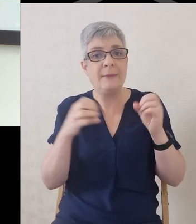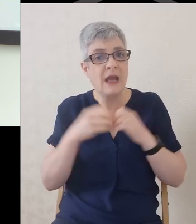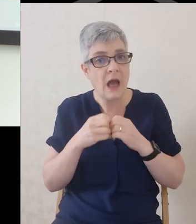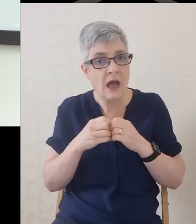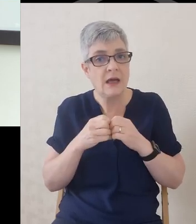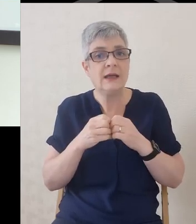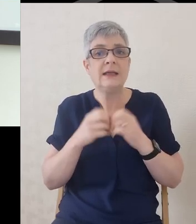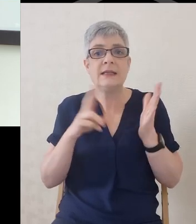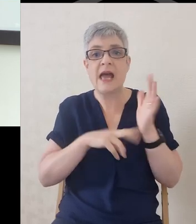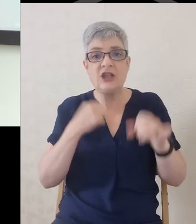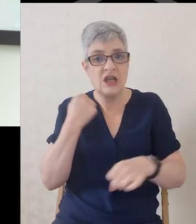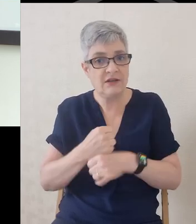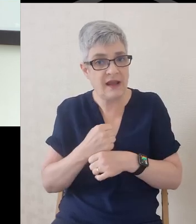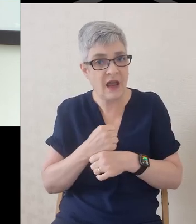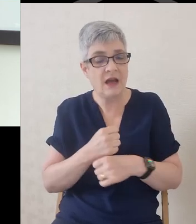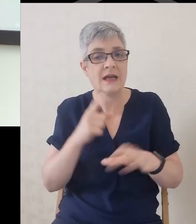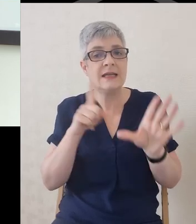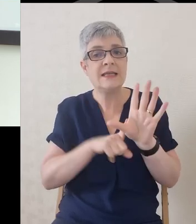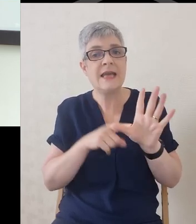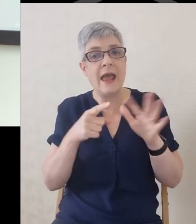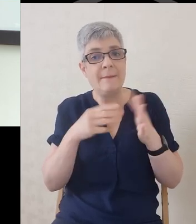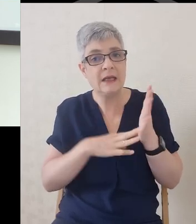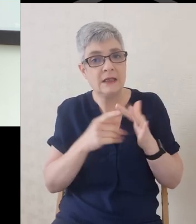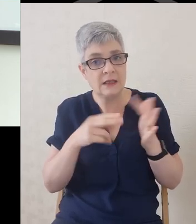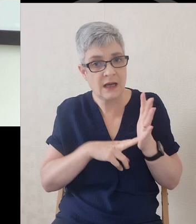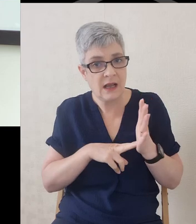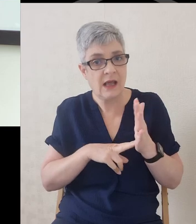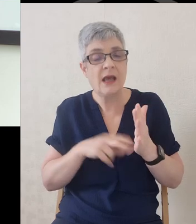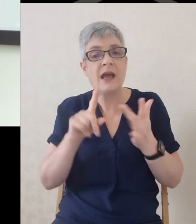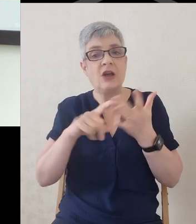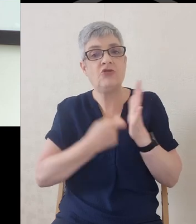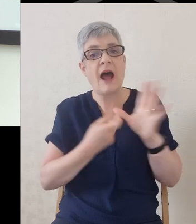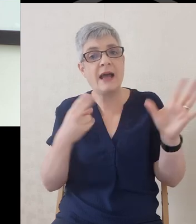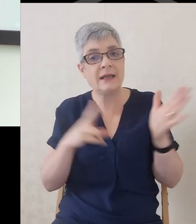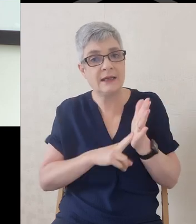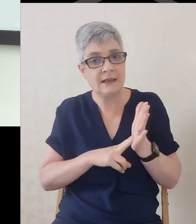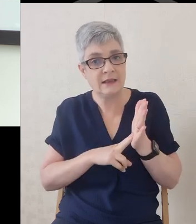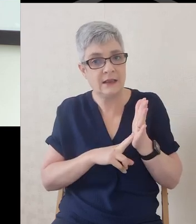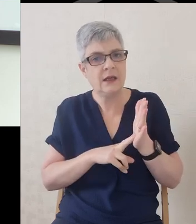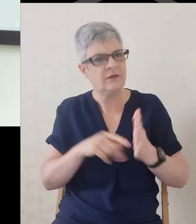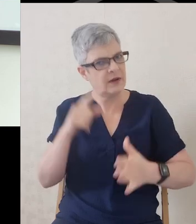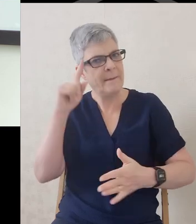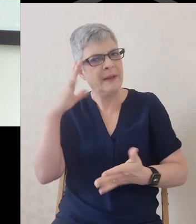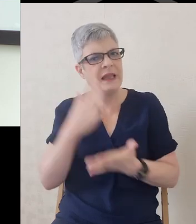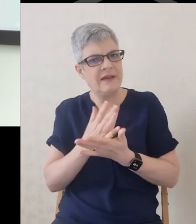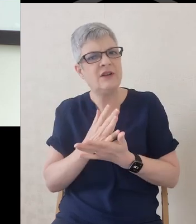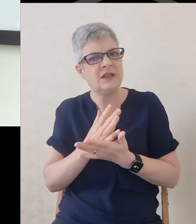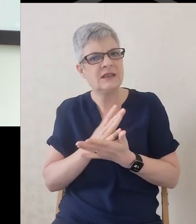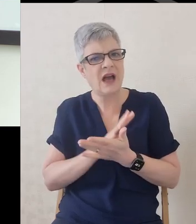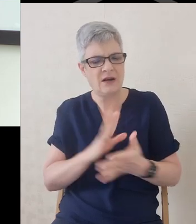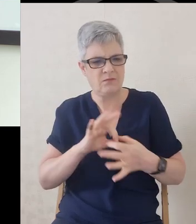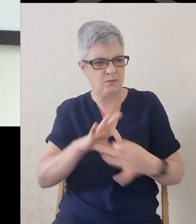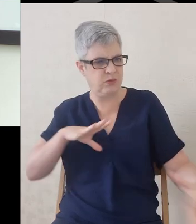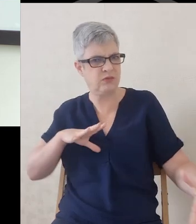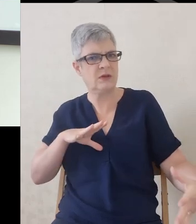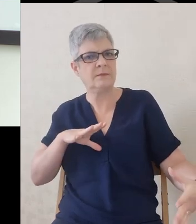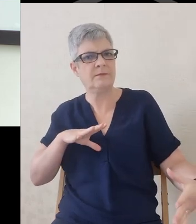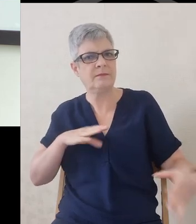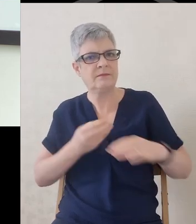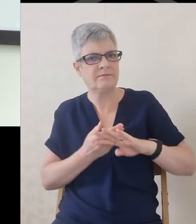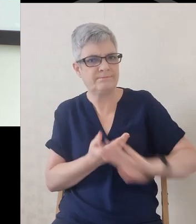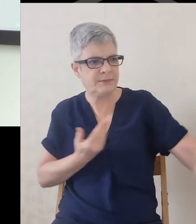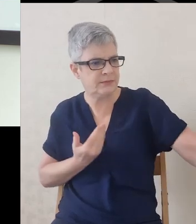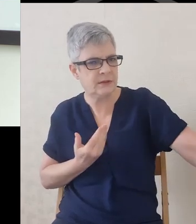Yemen, Iran, where believers are being ostracized,